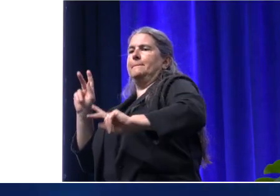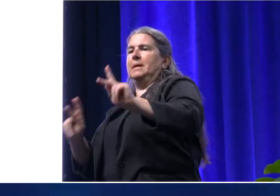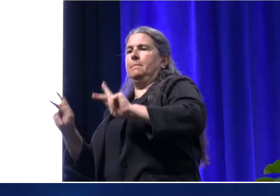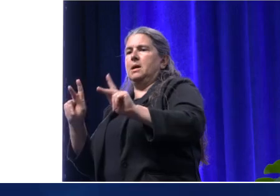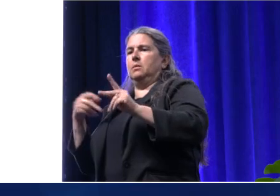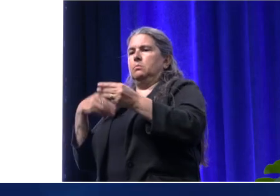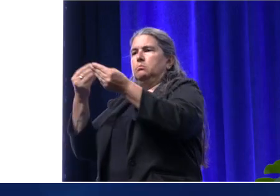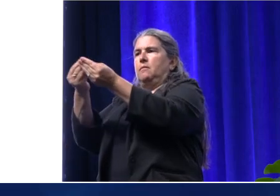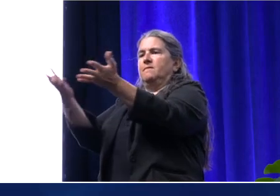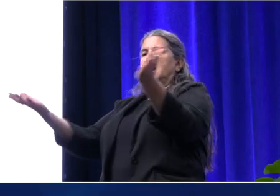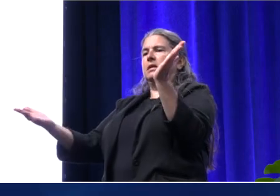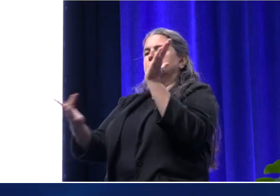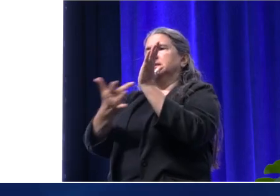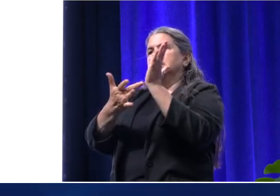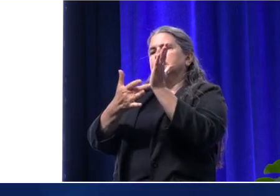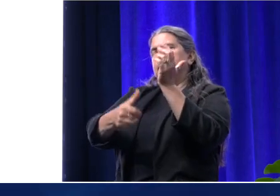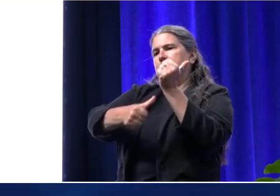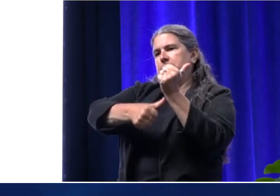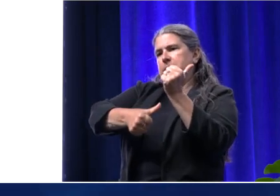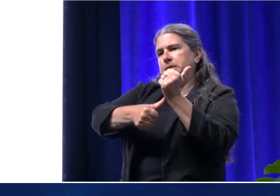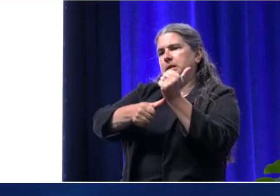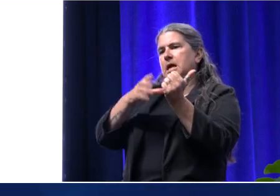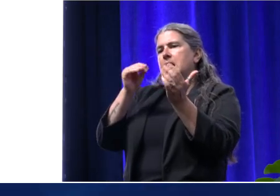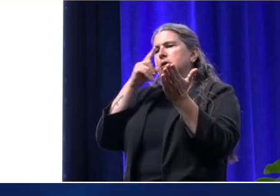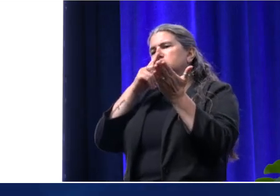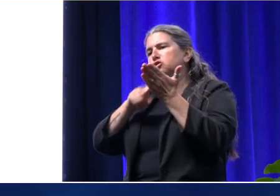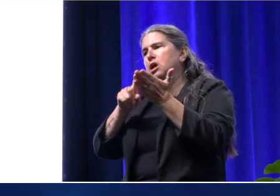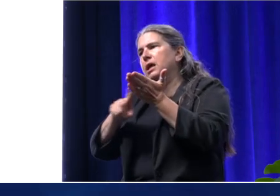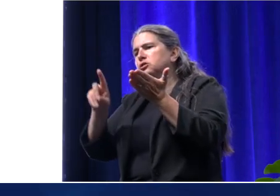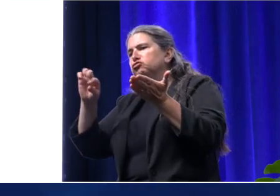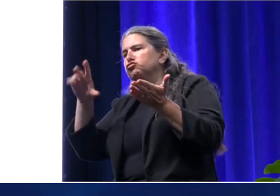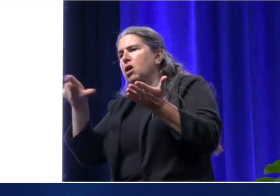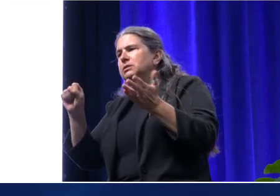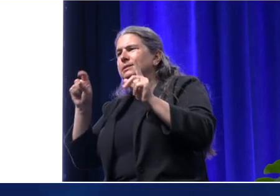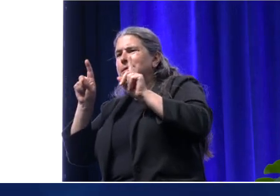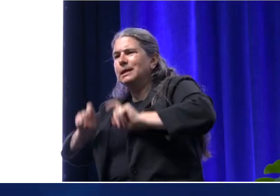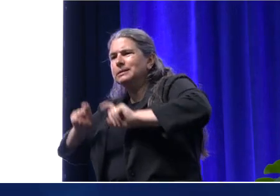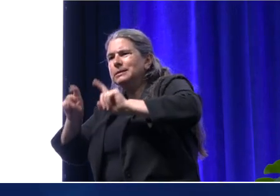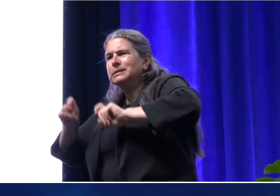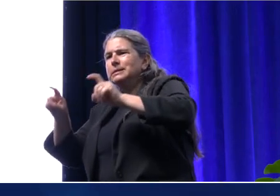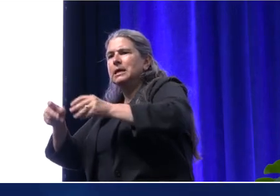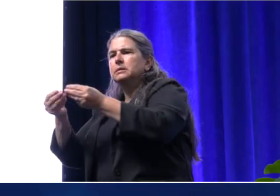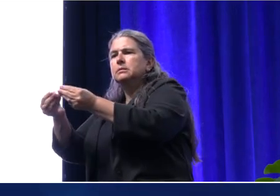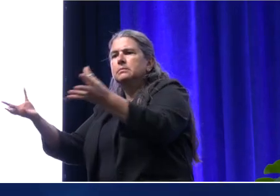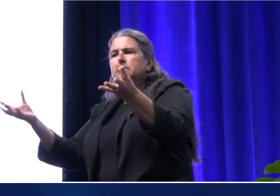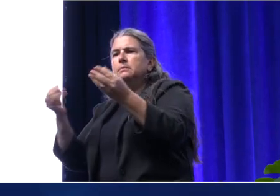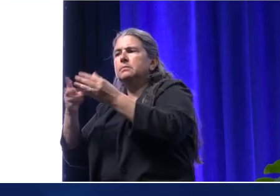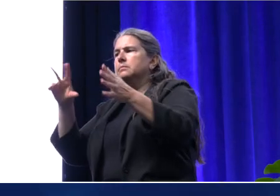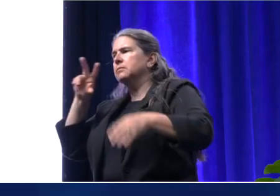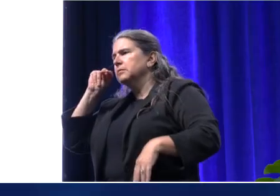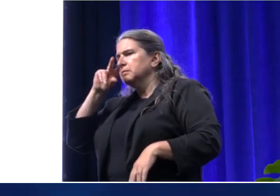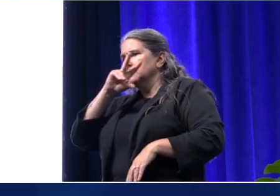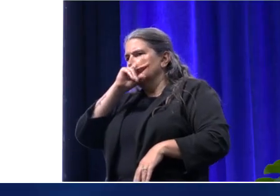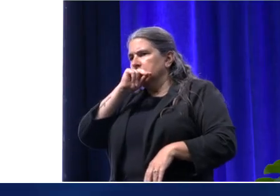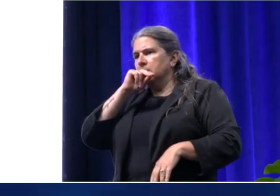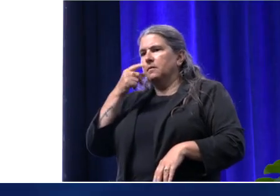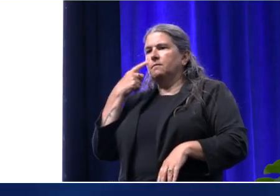I was just checking the numbers this morning. Since our inception in 2022, we have